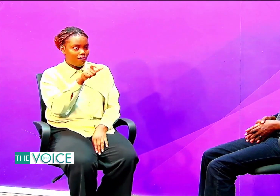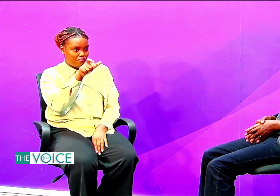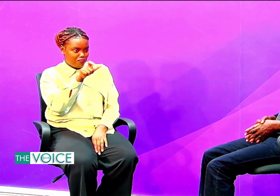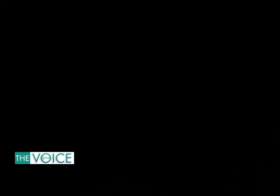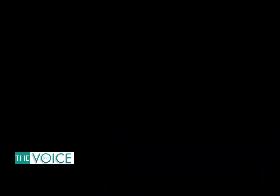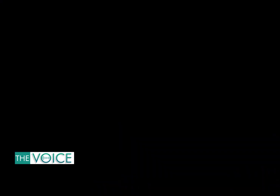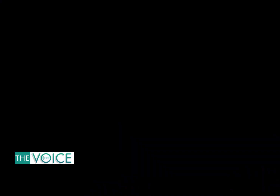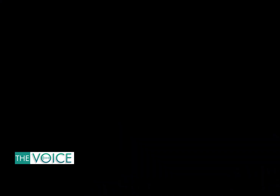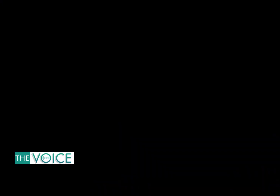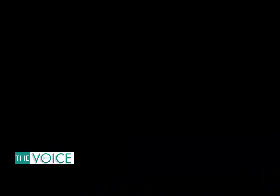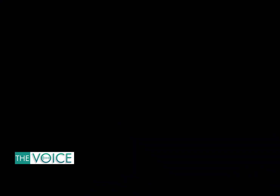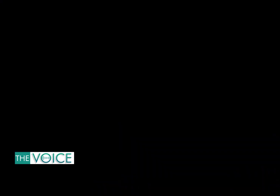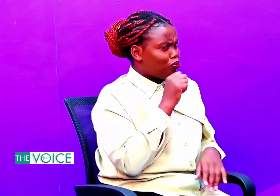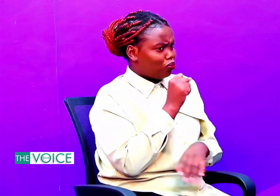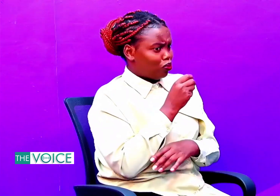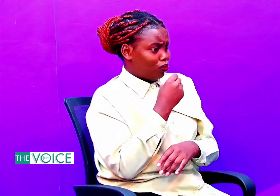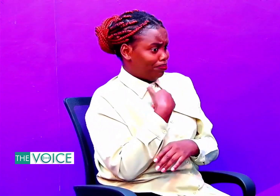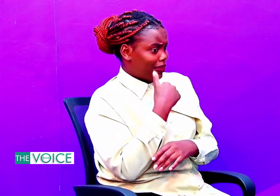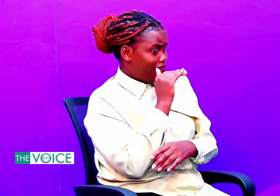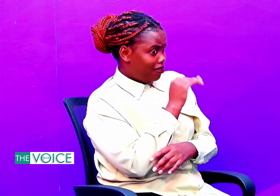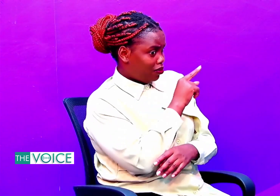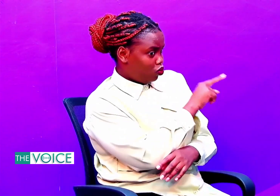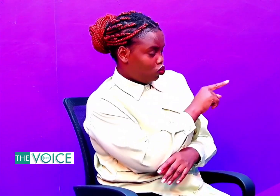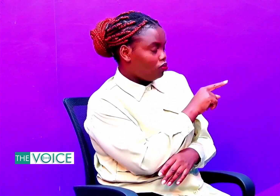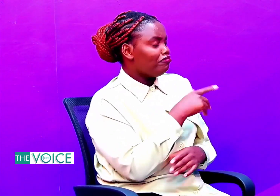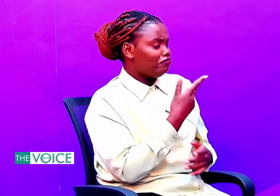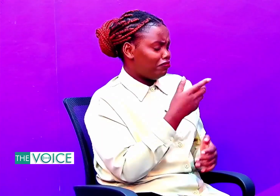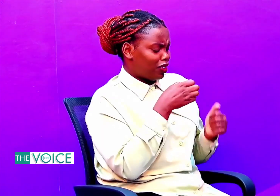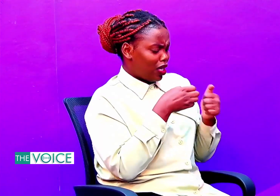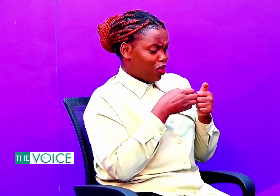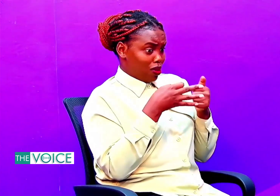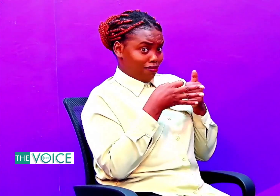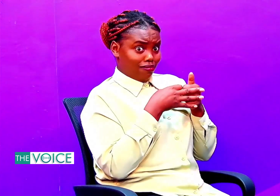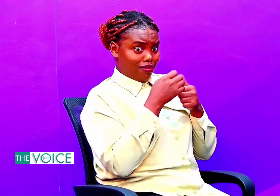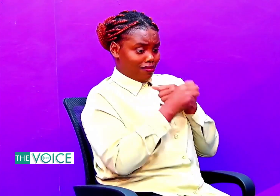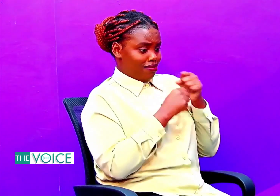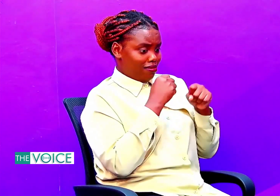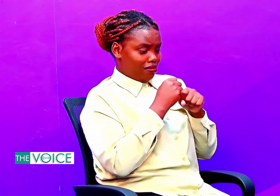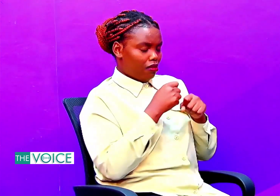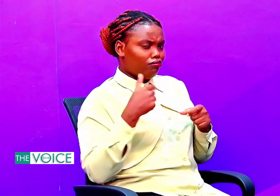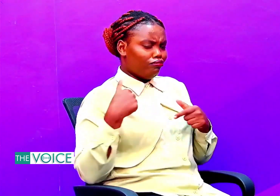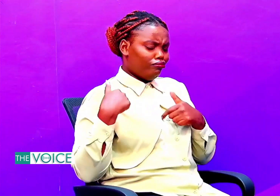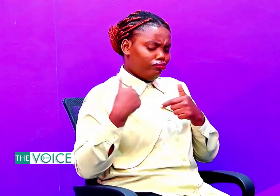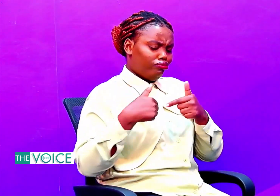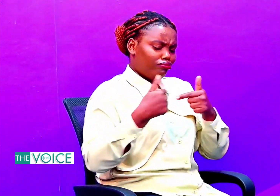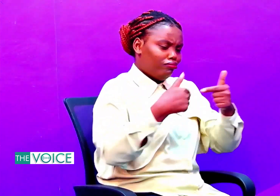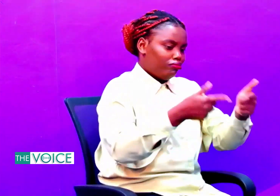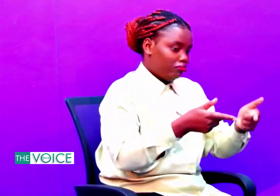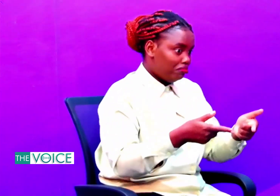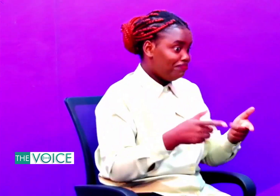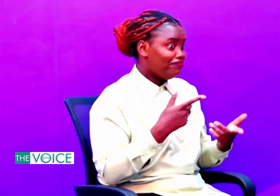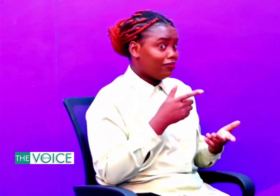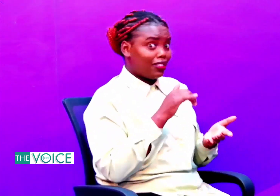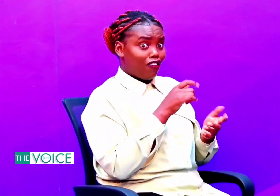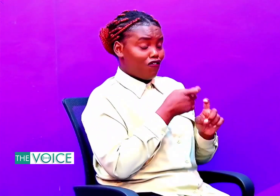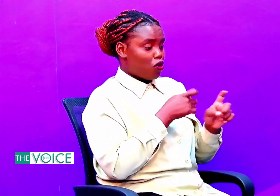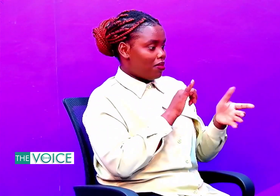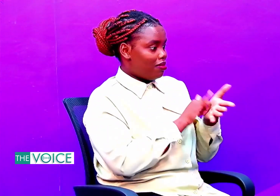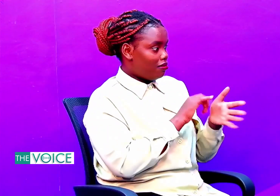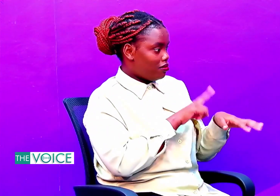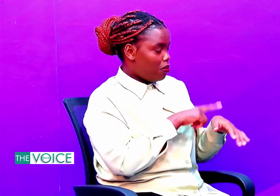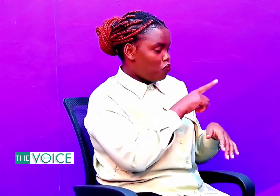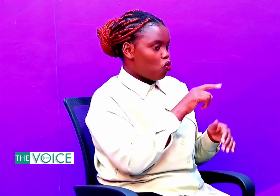You progress like any other person. So I wanted to ask you, 18 years now you've had